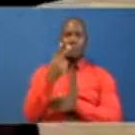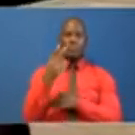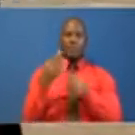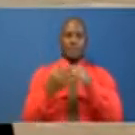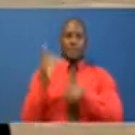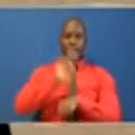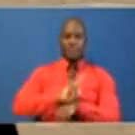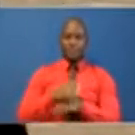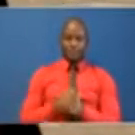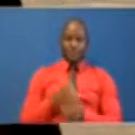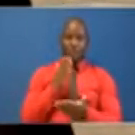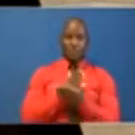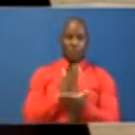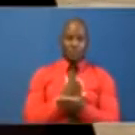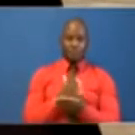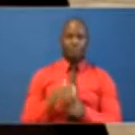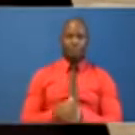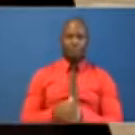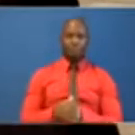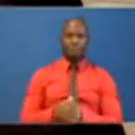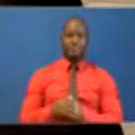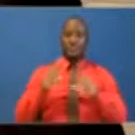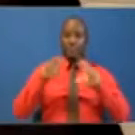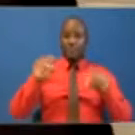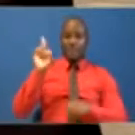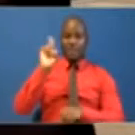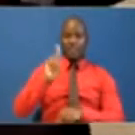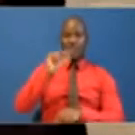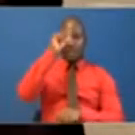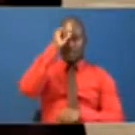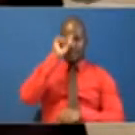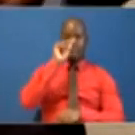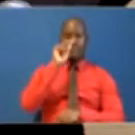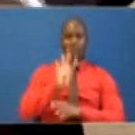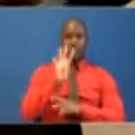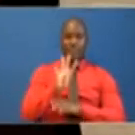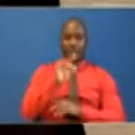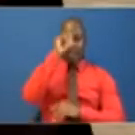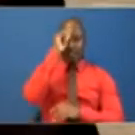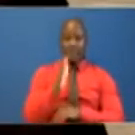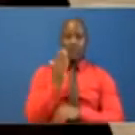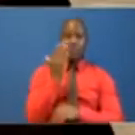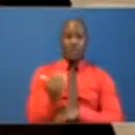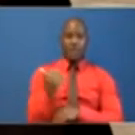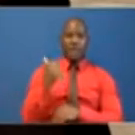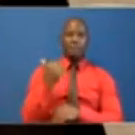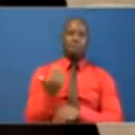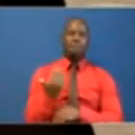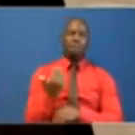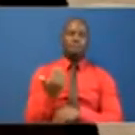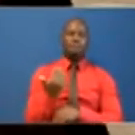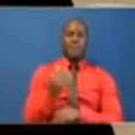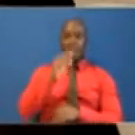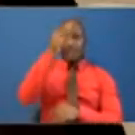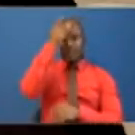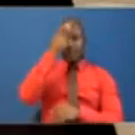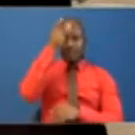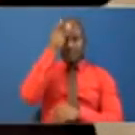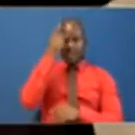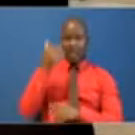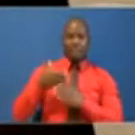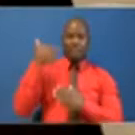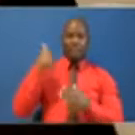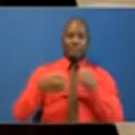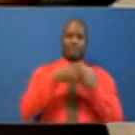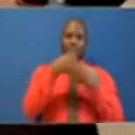days absolutely laila end the search for nairobi's fourth governor yes fourth because we had uh ivan skideiro there was